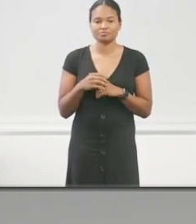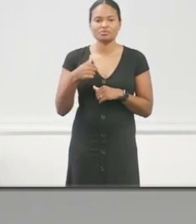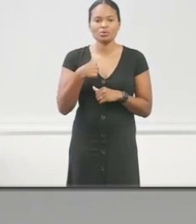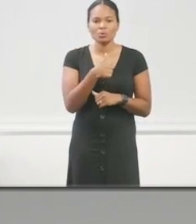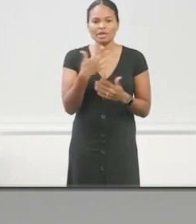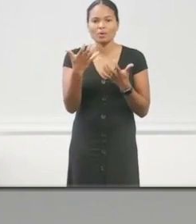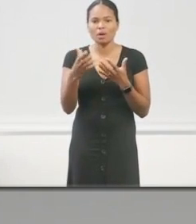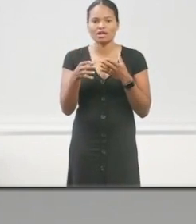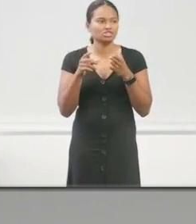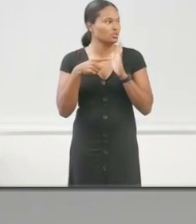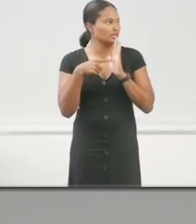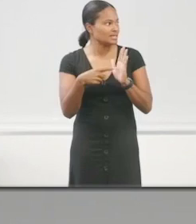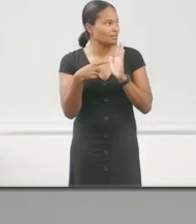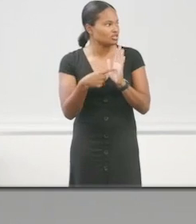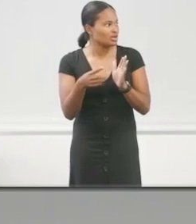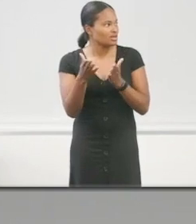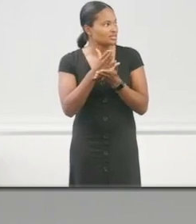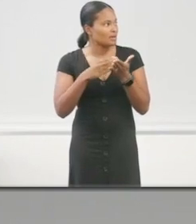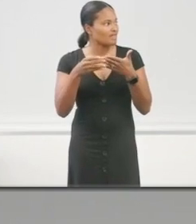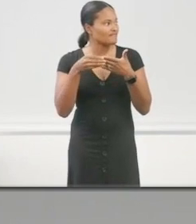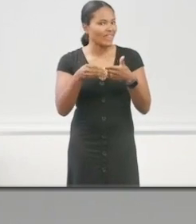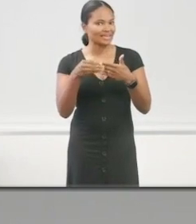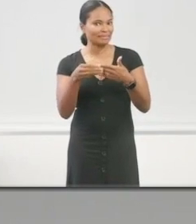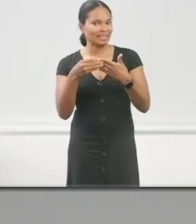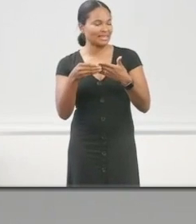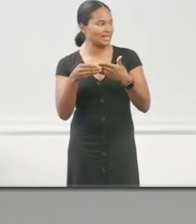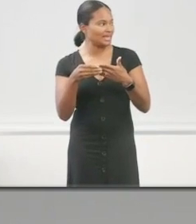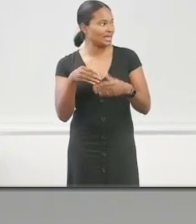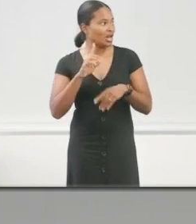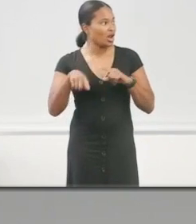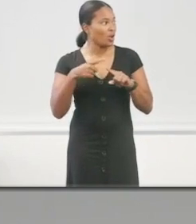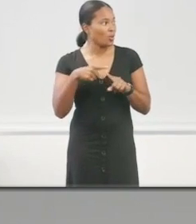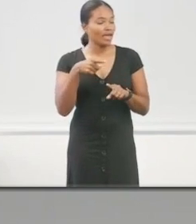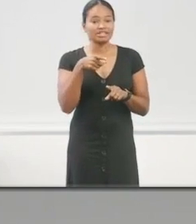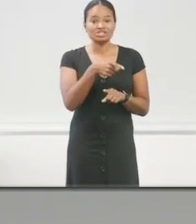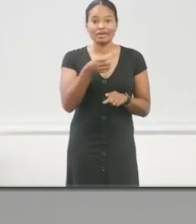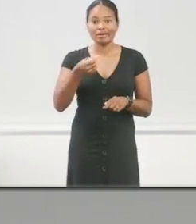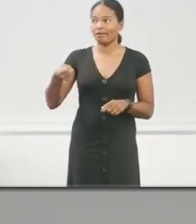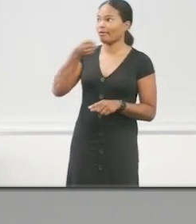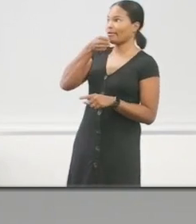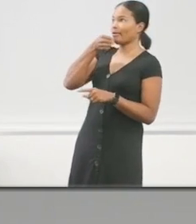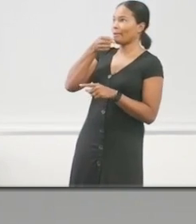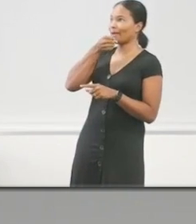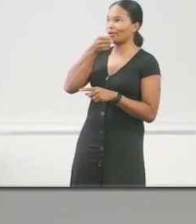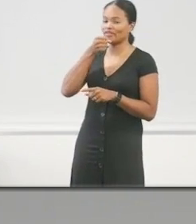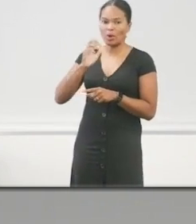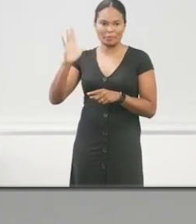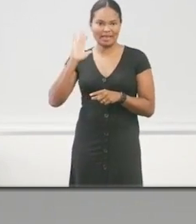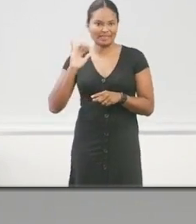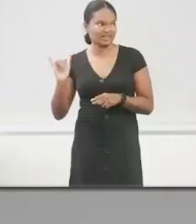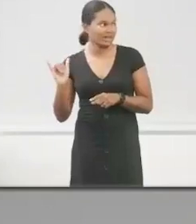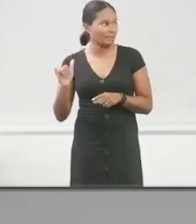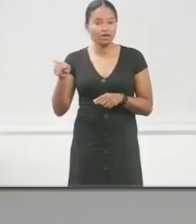and I wanted to put the PIO on the spot because she gets that microphone shoved in her face just like you used to back in the day. You were